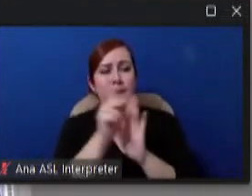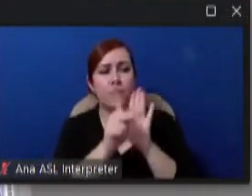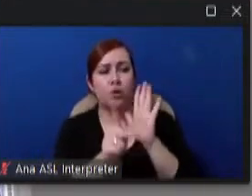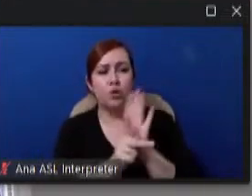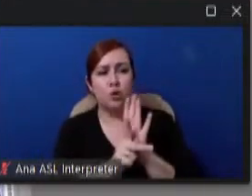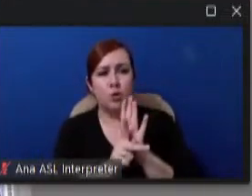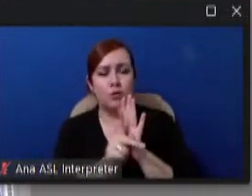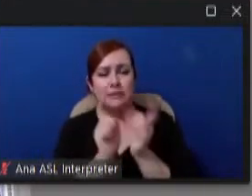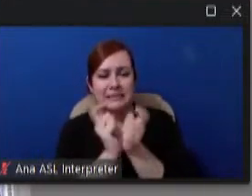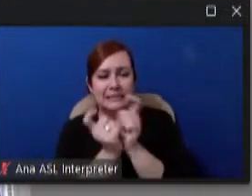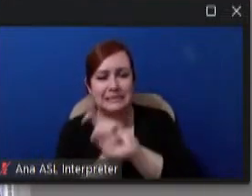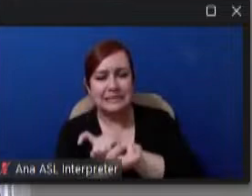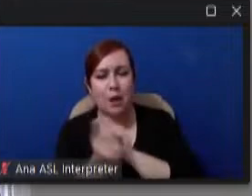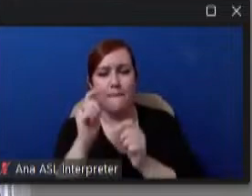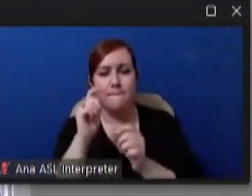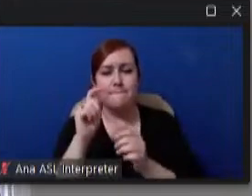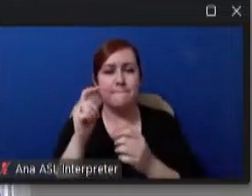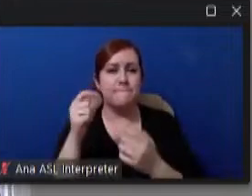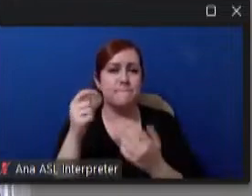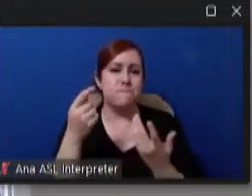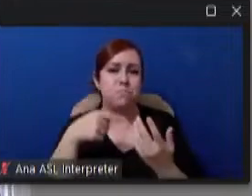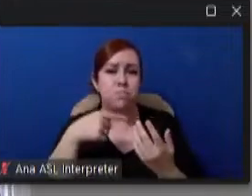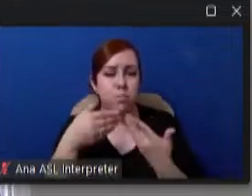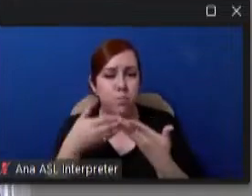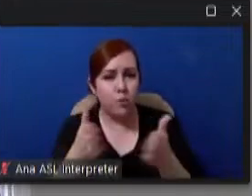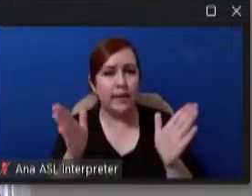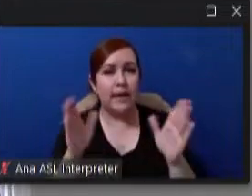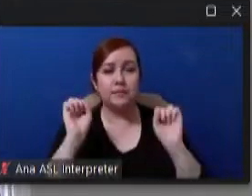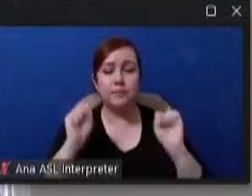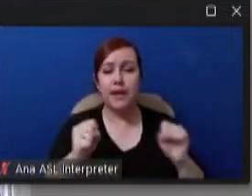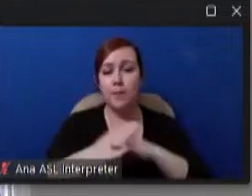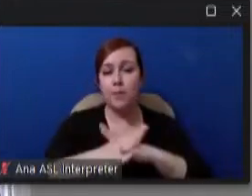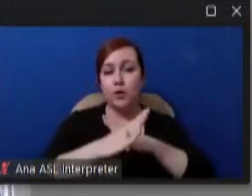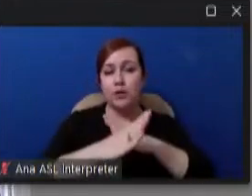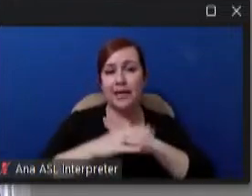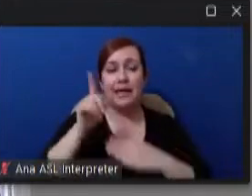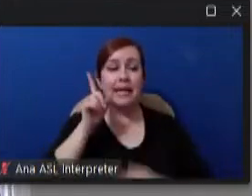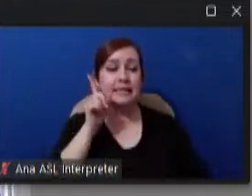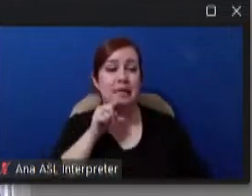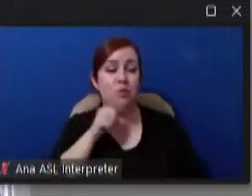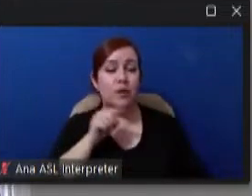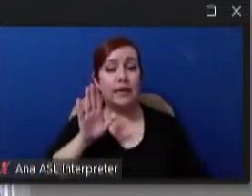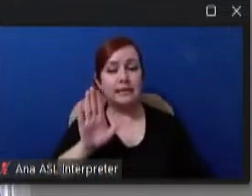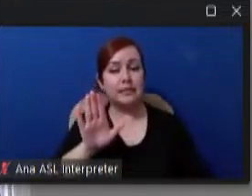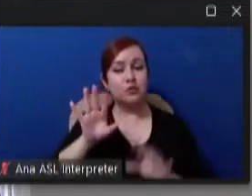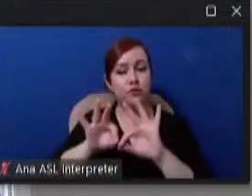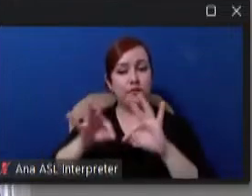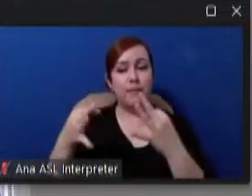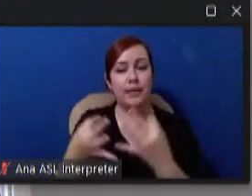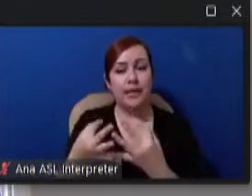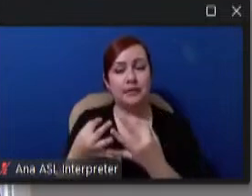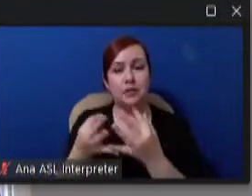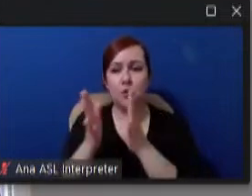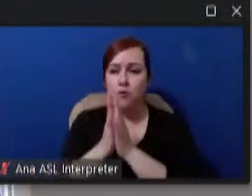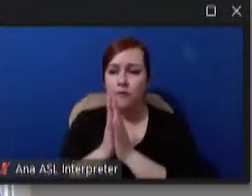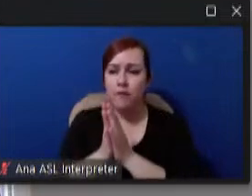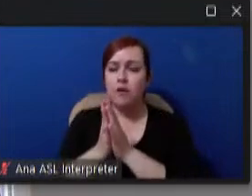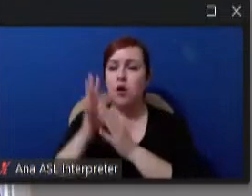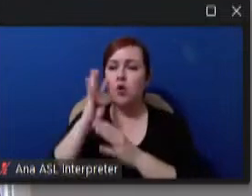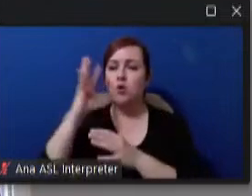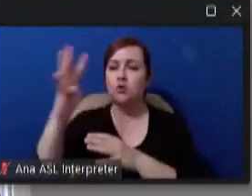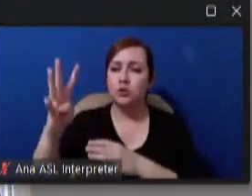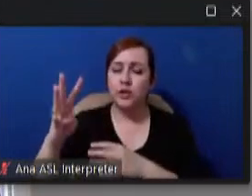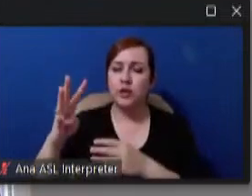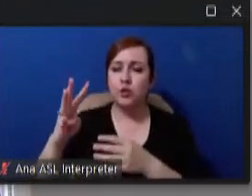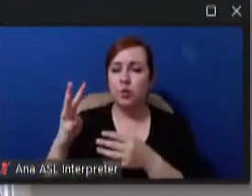and impunity. So there must be comprehensive measures in place to protect this woman and her family